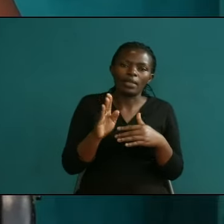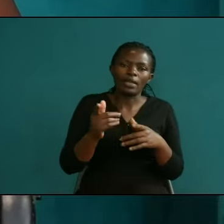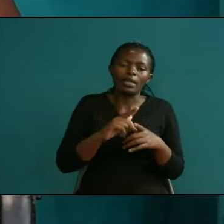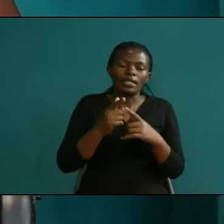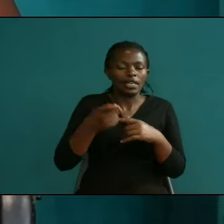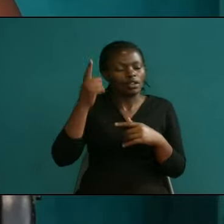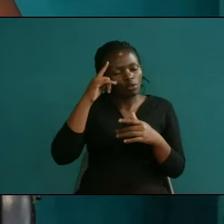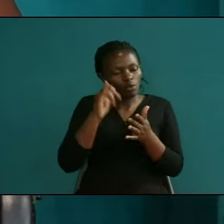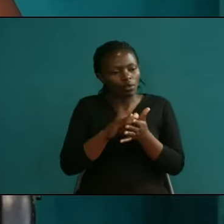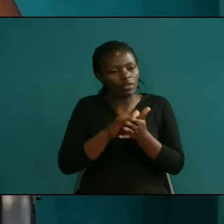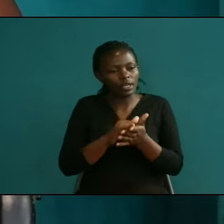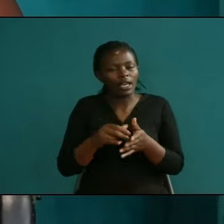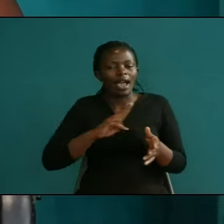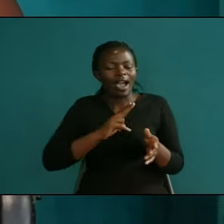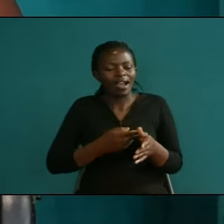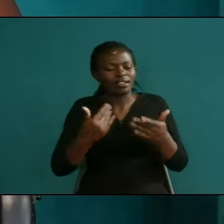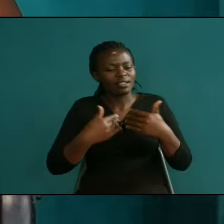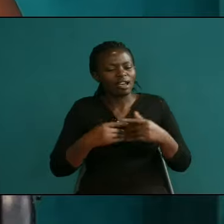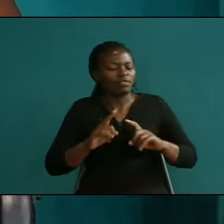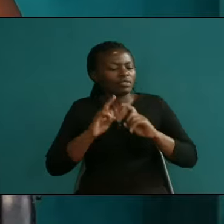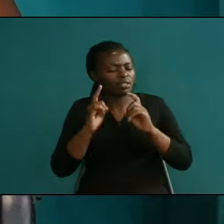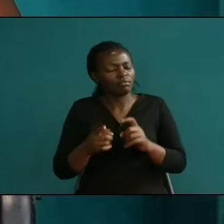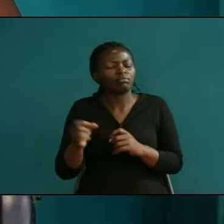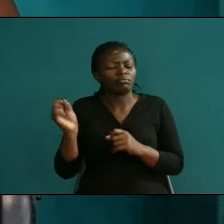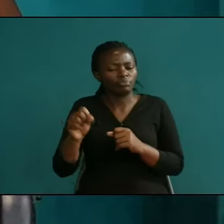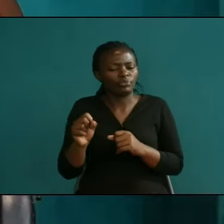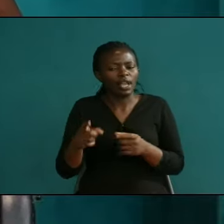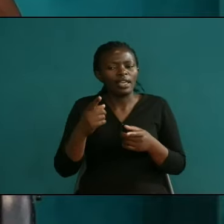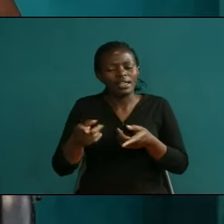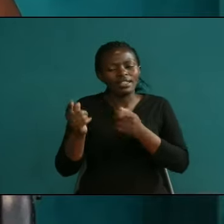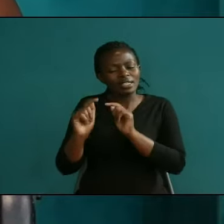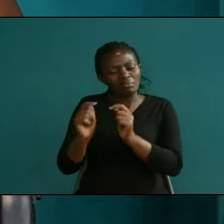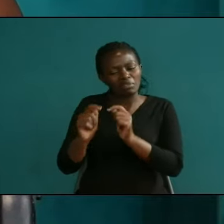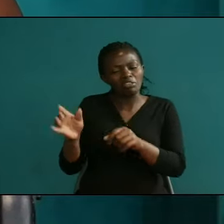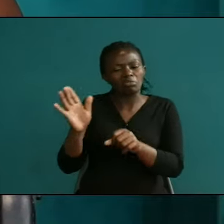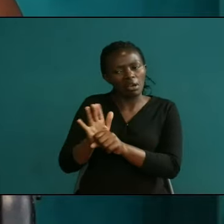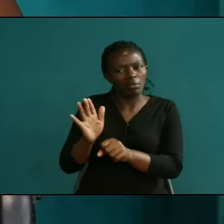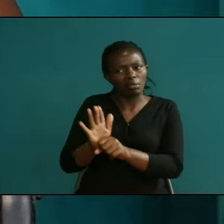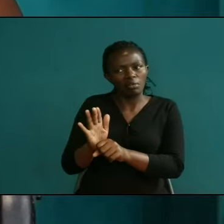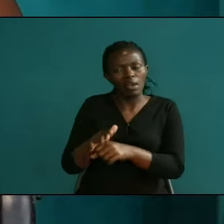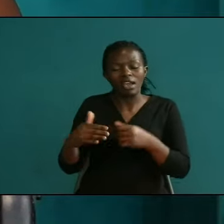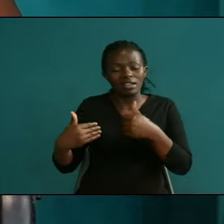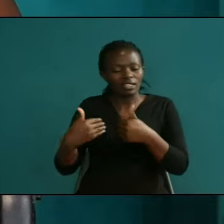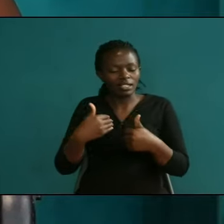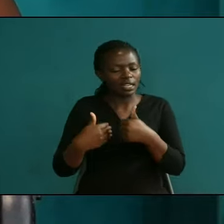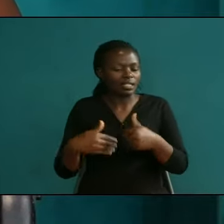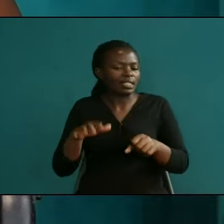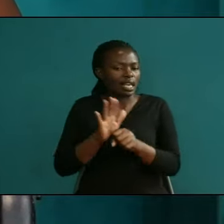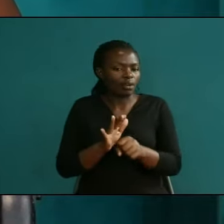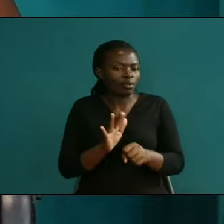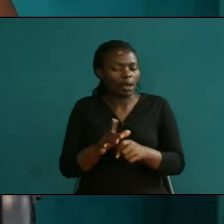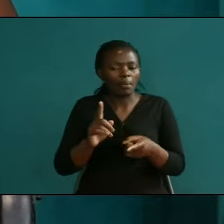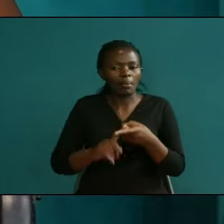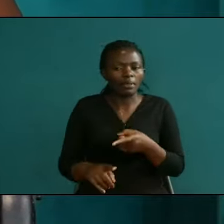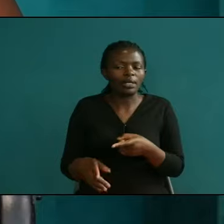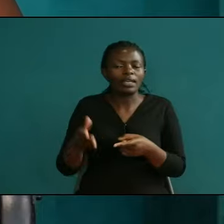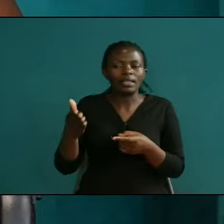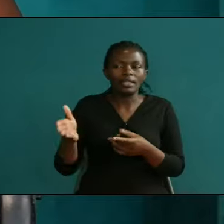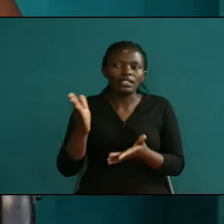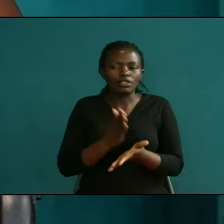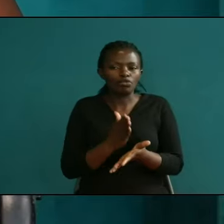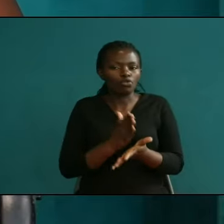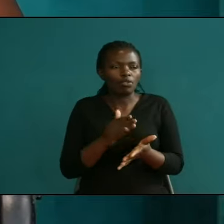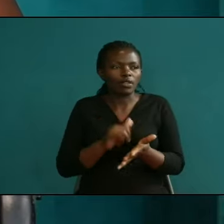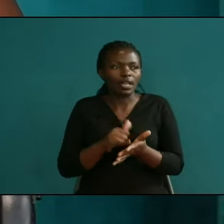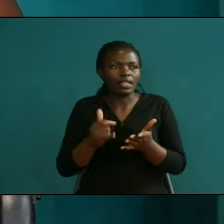acknowledge that, you know, we have sinned. That, yes, there are temptations. Yes, there's everything going on around us. But, yes, it is a fact that